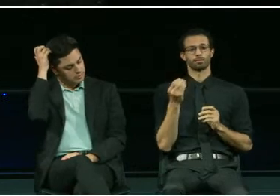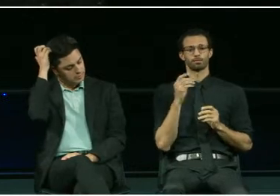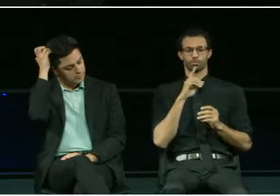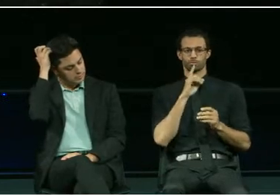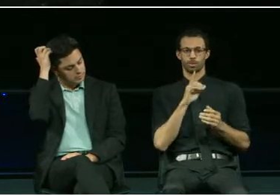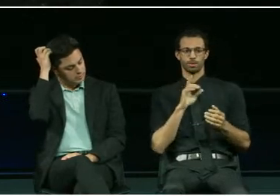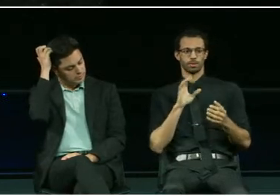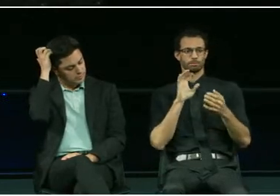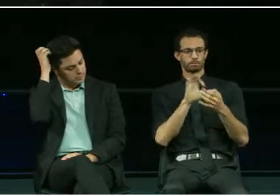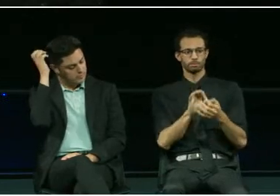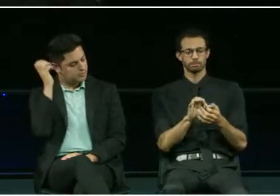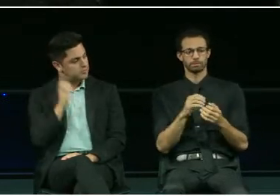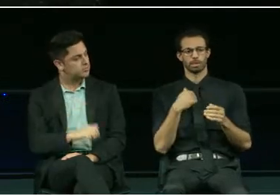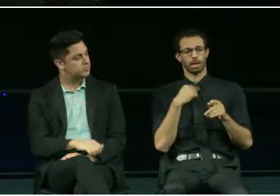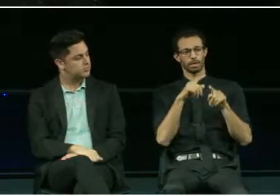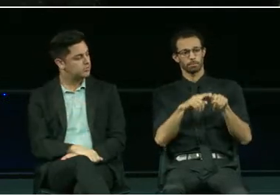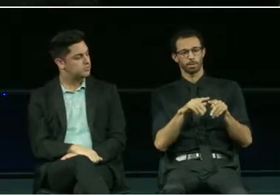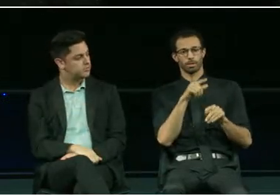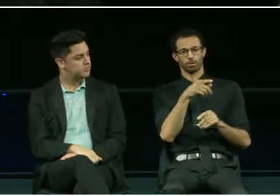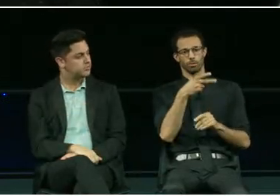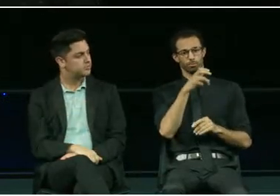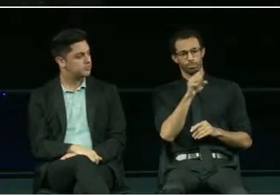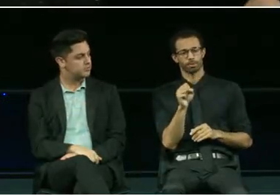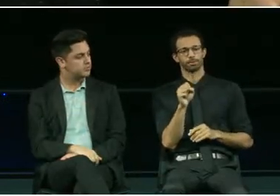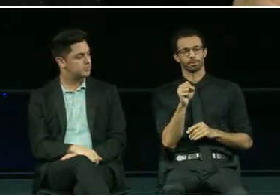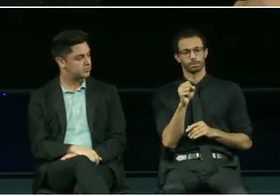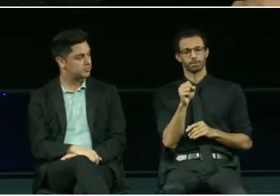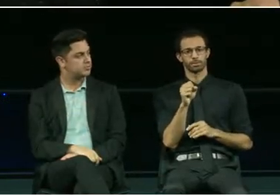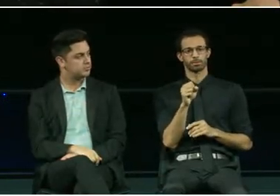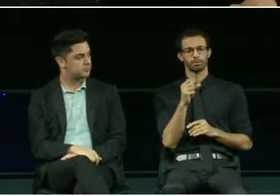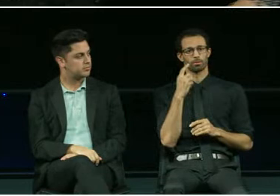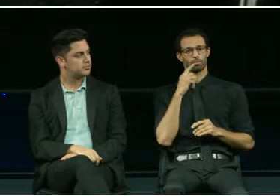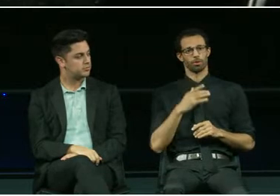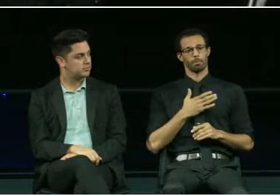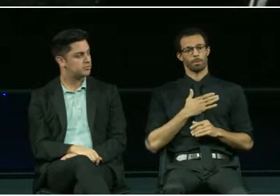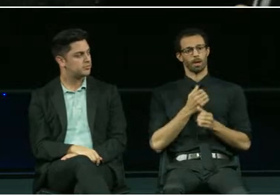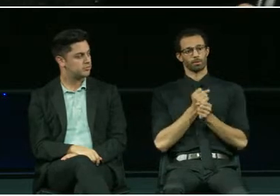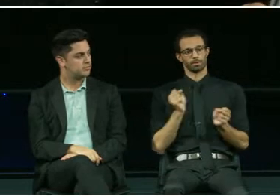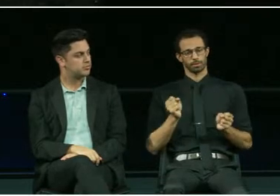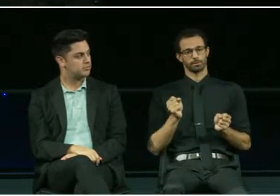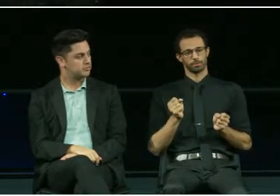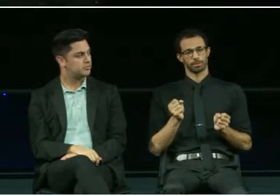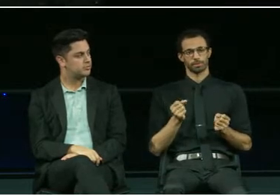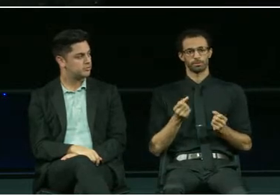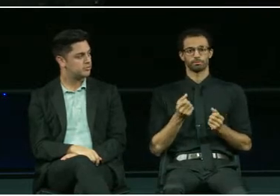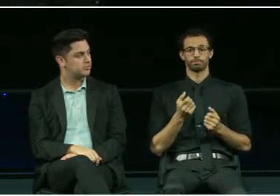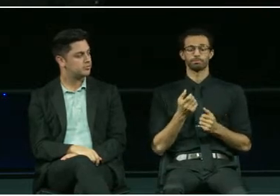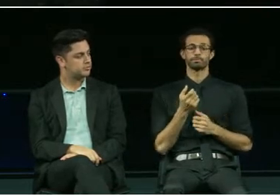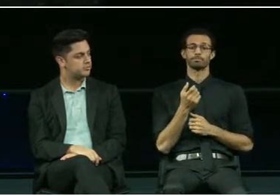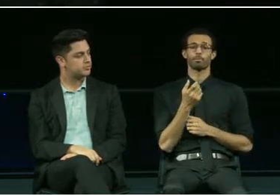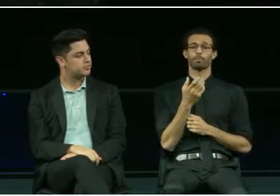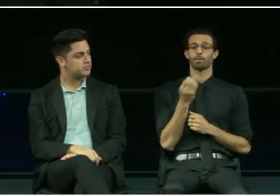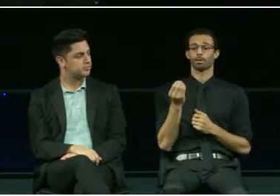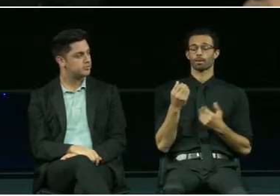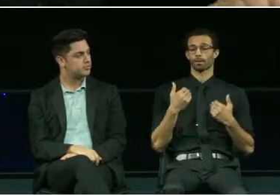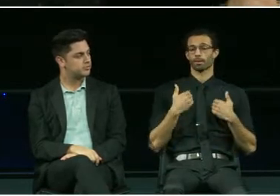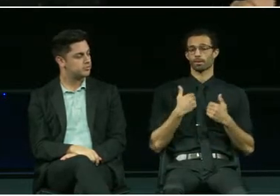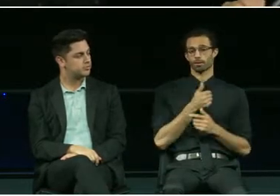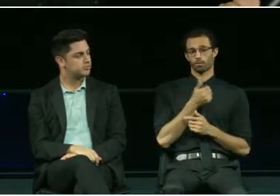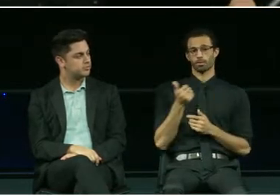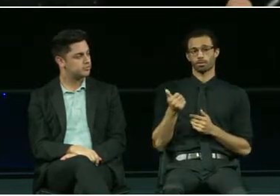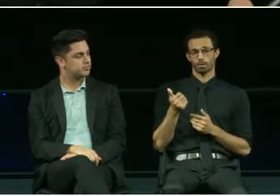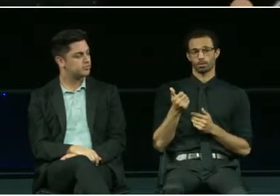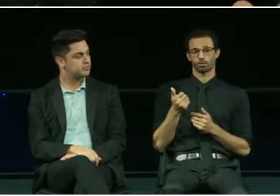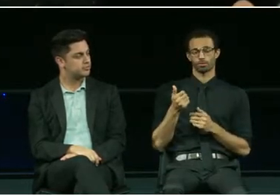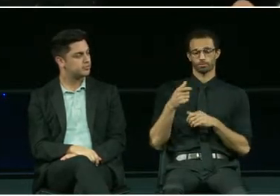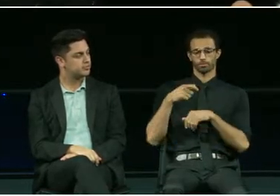I lean on you. You know, I depend upon you, the press, for my safety. There was also another point where there was